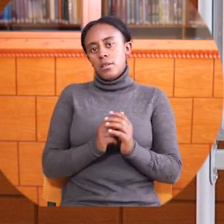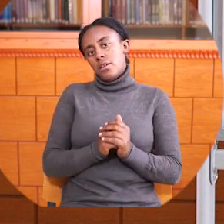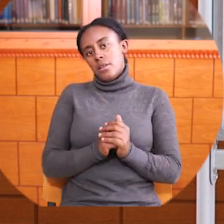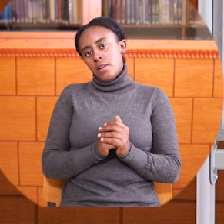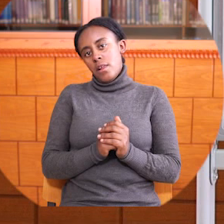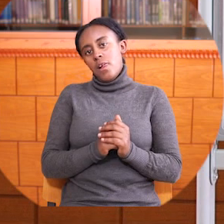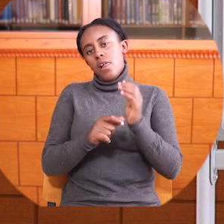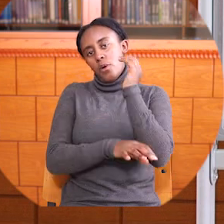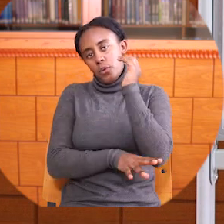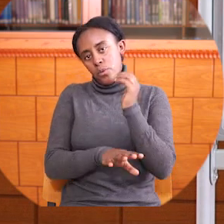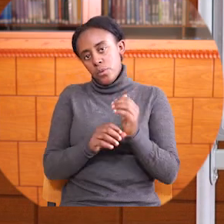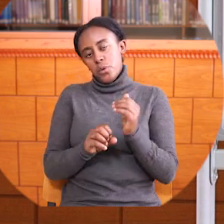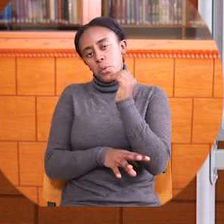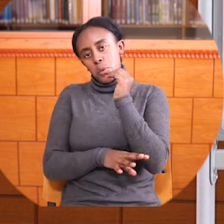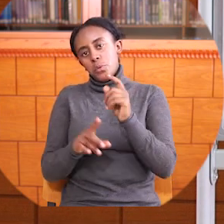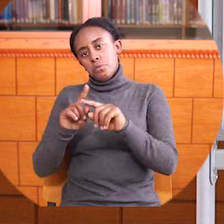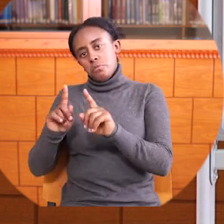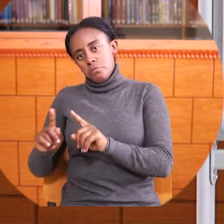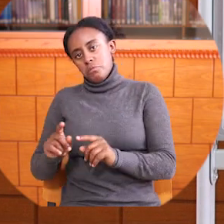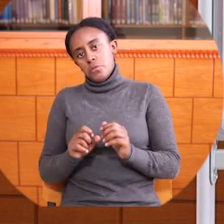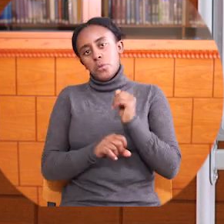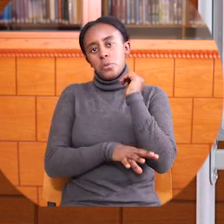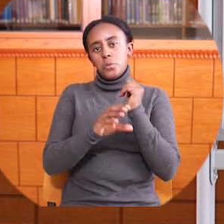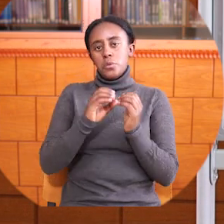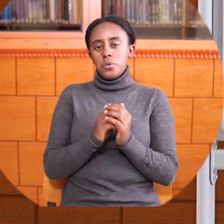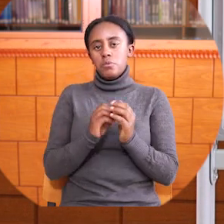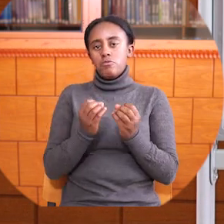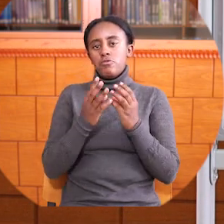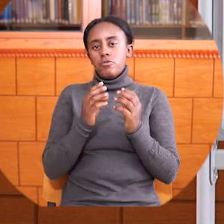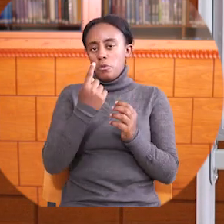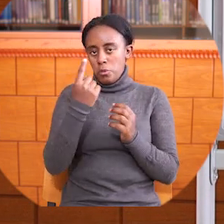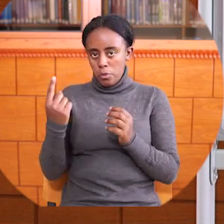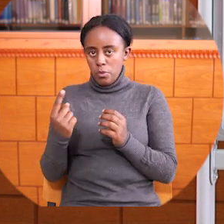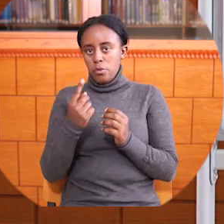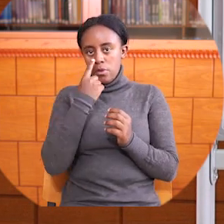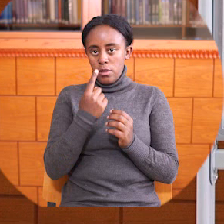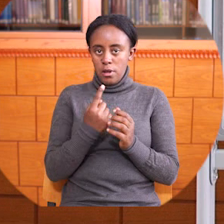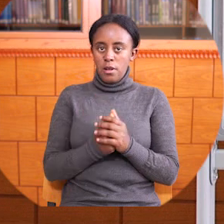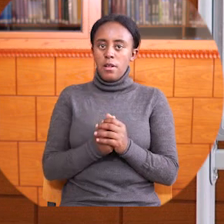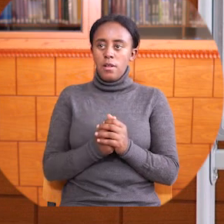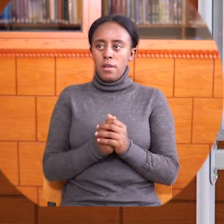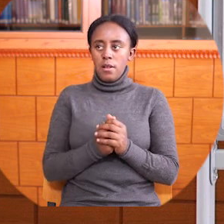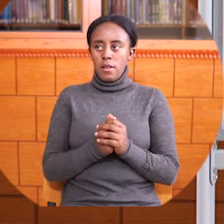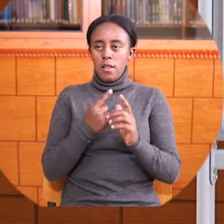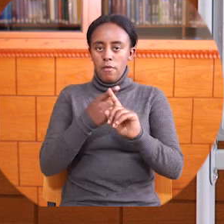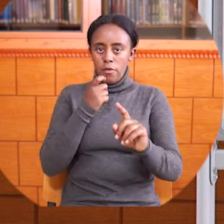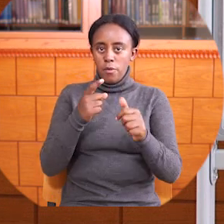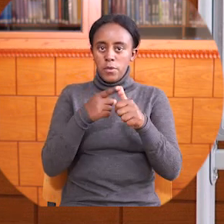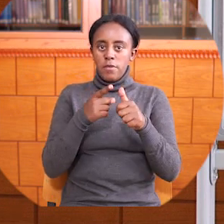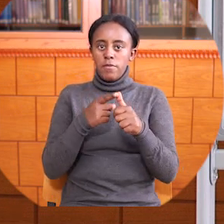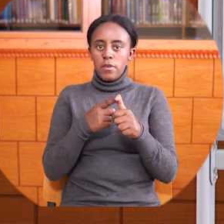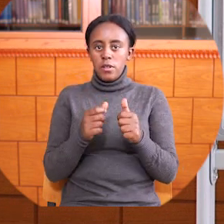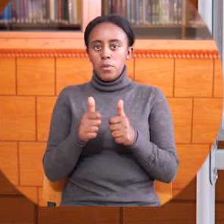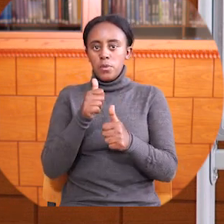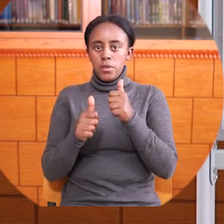root, root hair, root tip, and root cap. When we see one by one, we start from the first one,